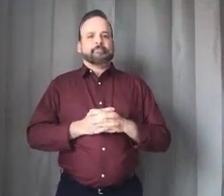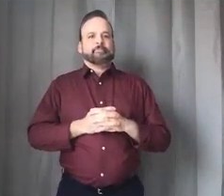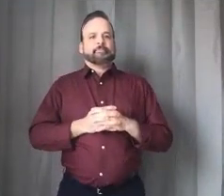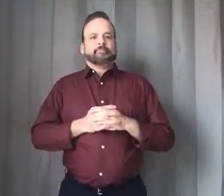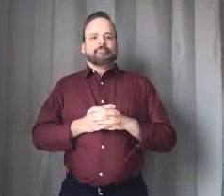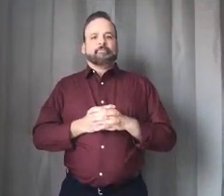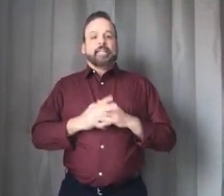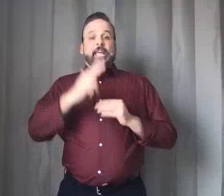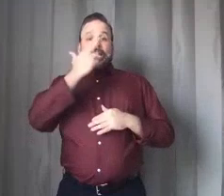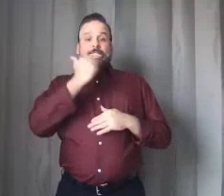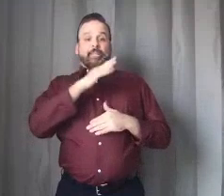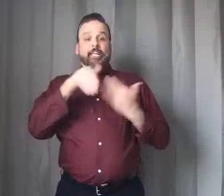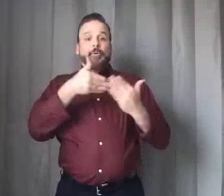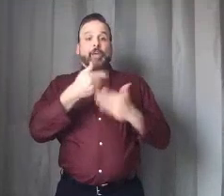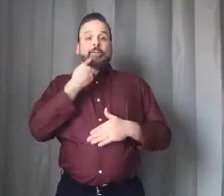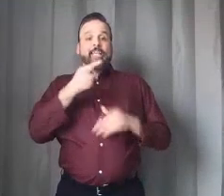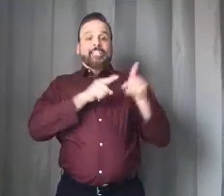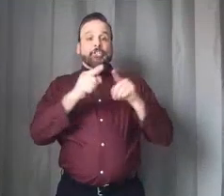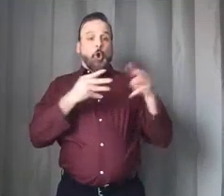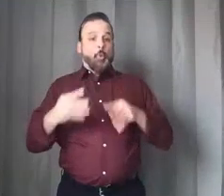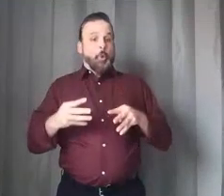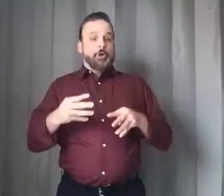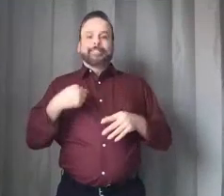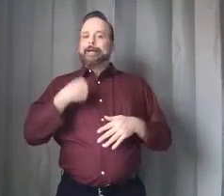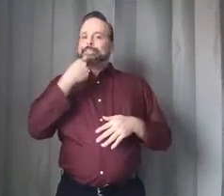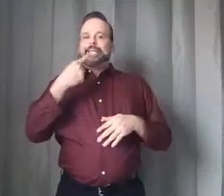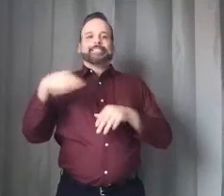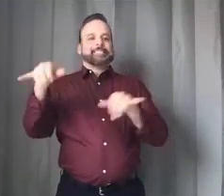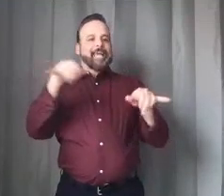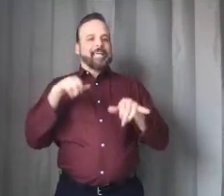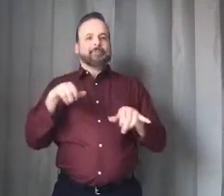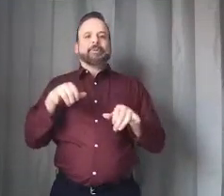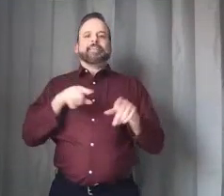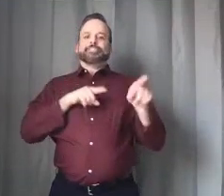Well, it's funny that we all say Star Wars, because I was going to say the same thing, Star Wars.